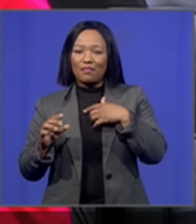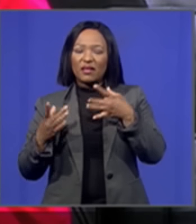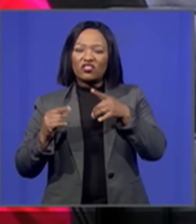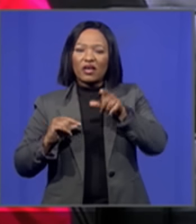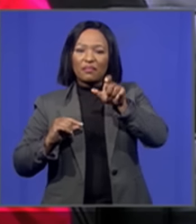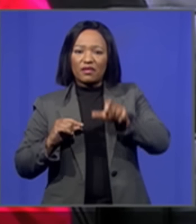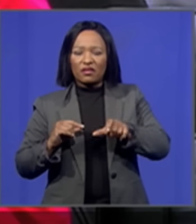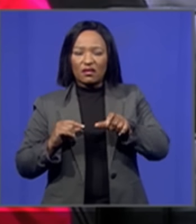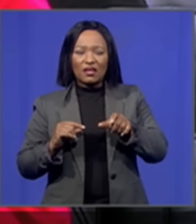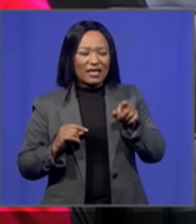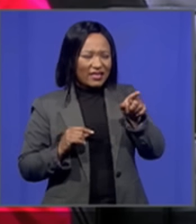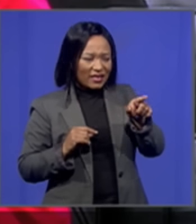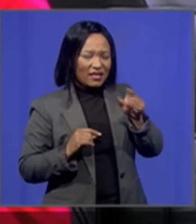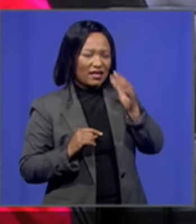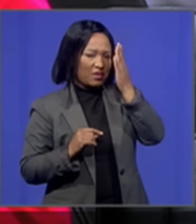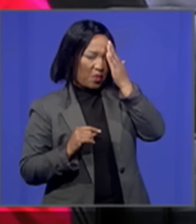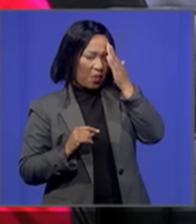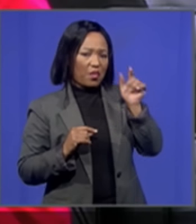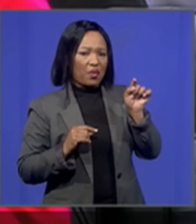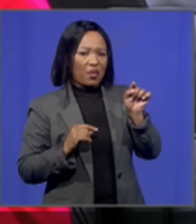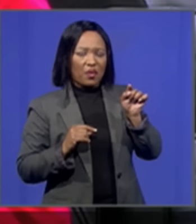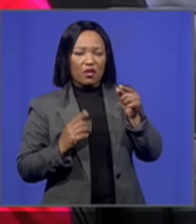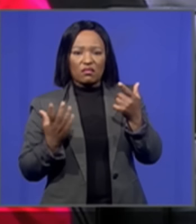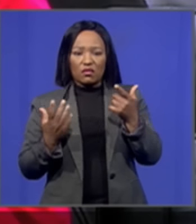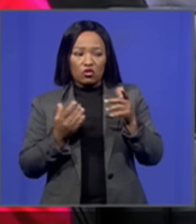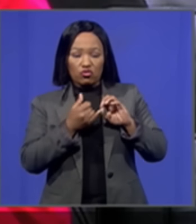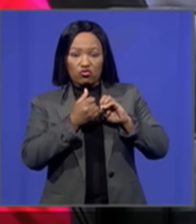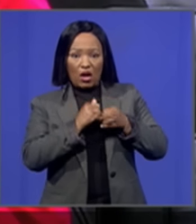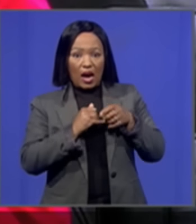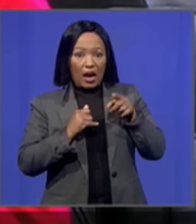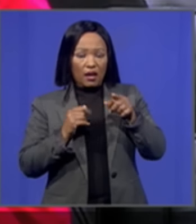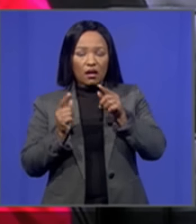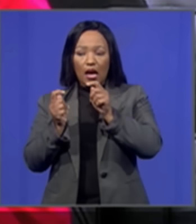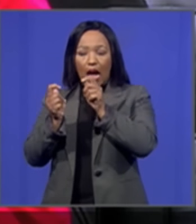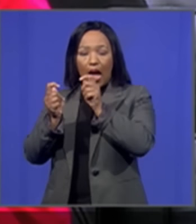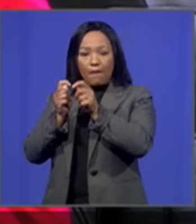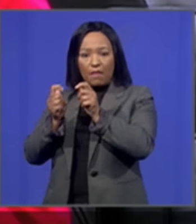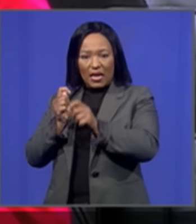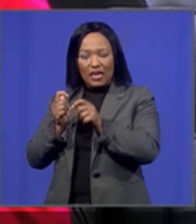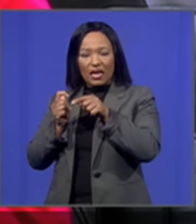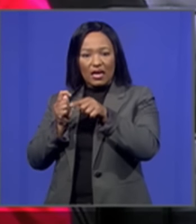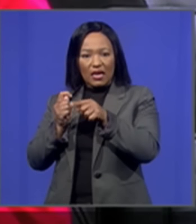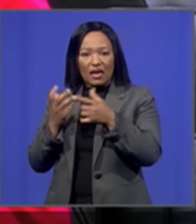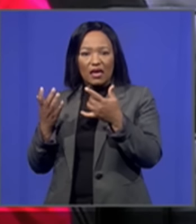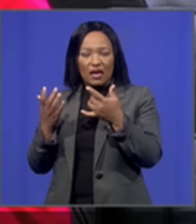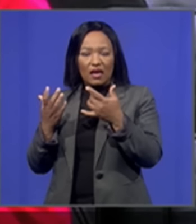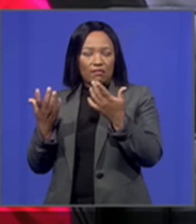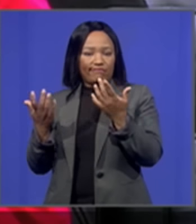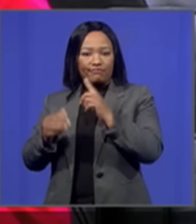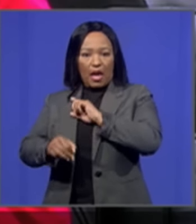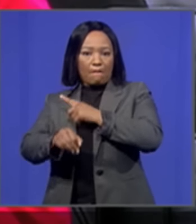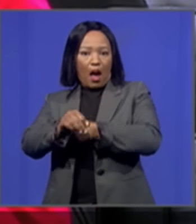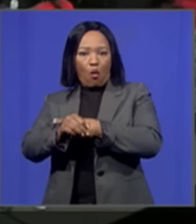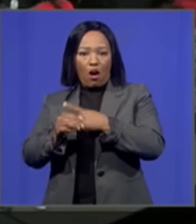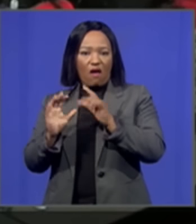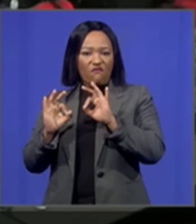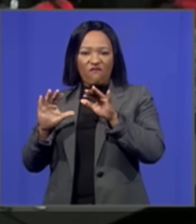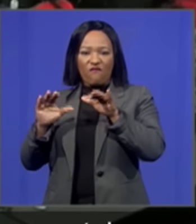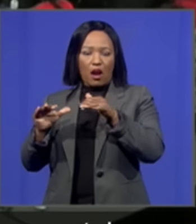he knows that any attempt to make these amendments will go beyond the powers of this